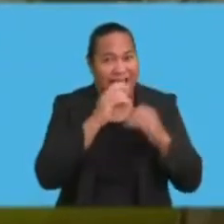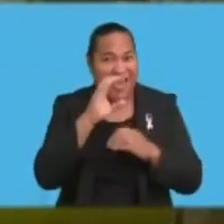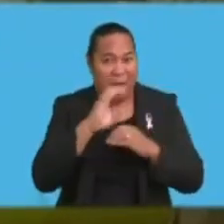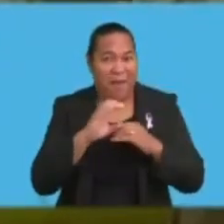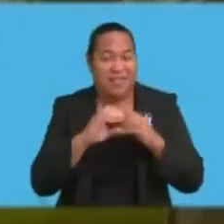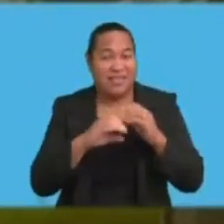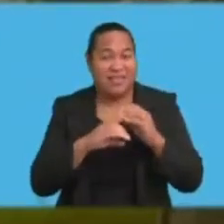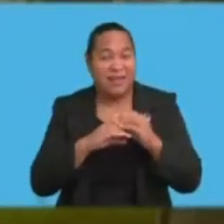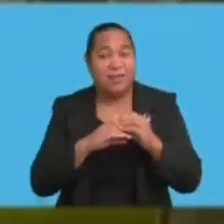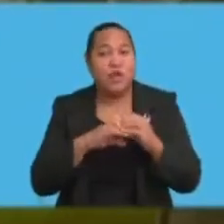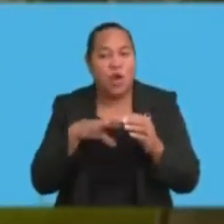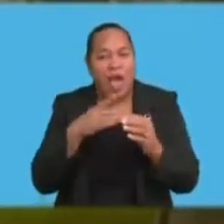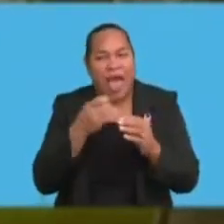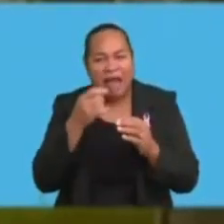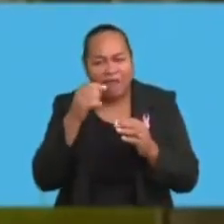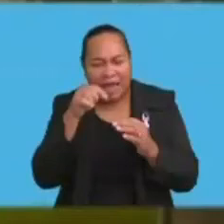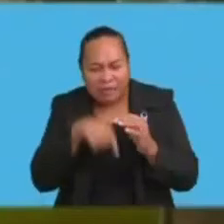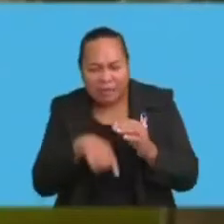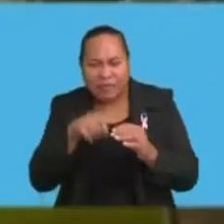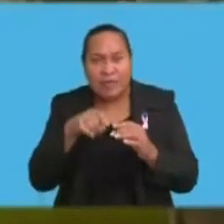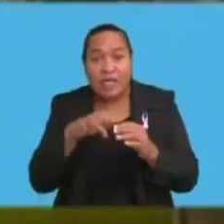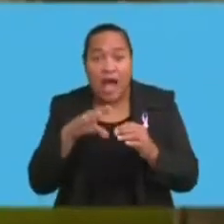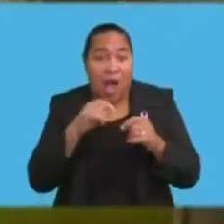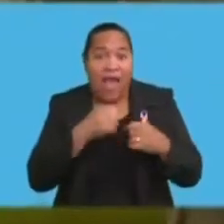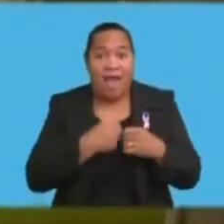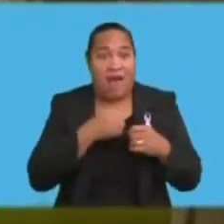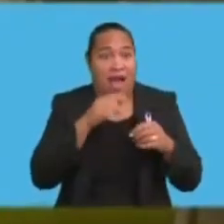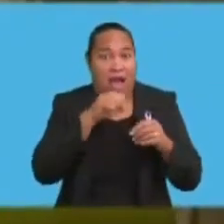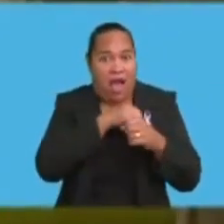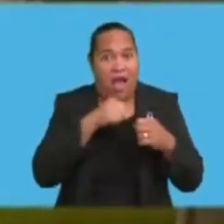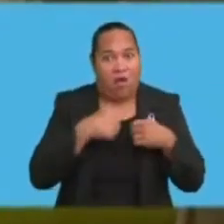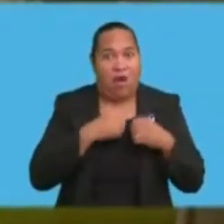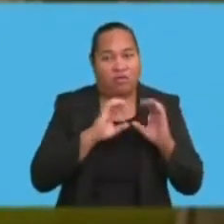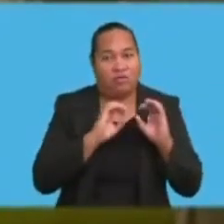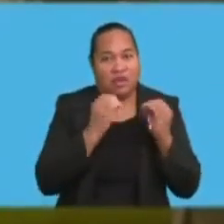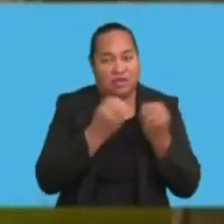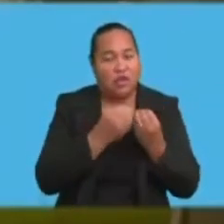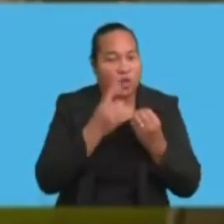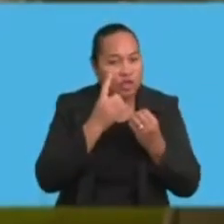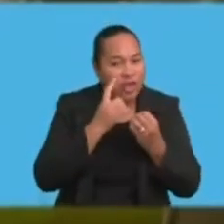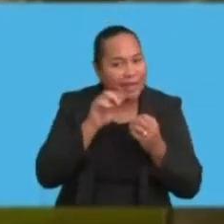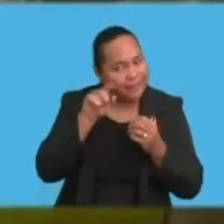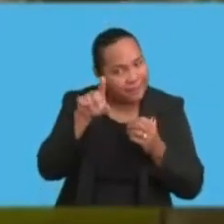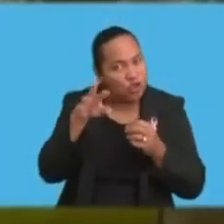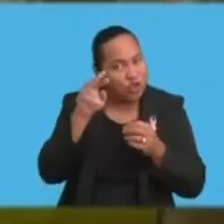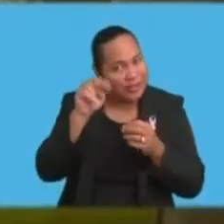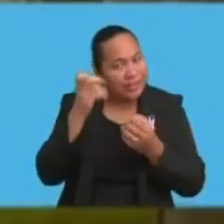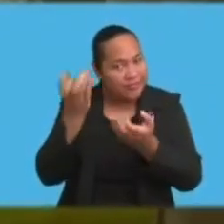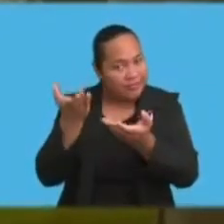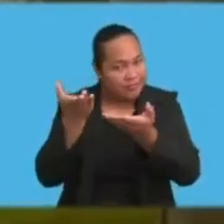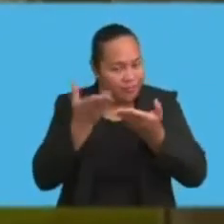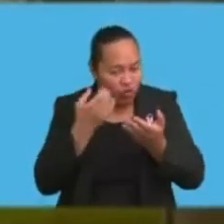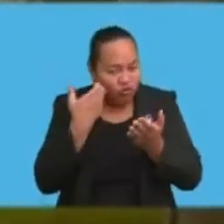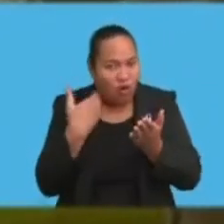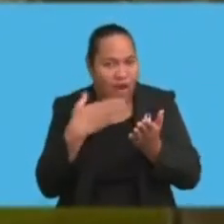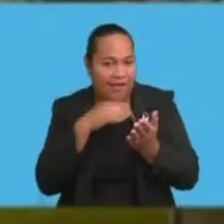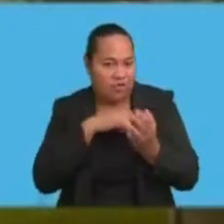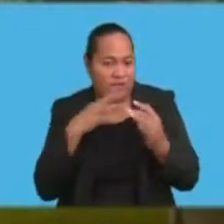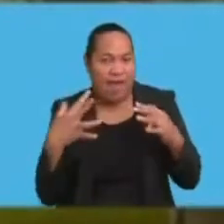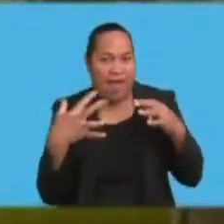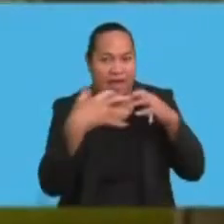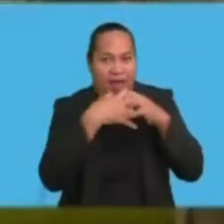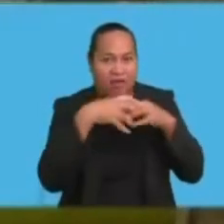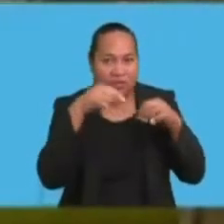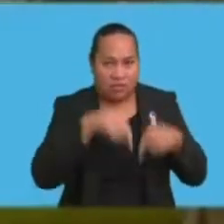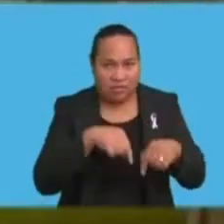then our local regulatory bodies will require them to do additional things, or they need to present various qualifications for them